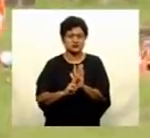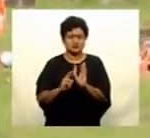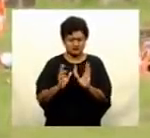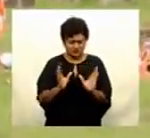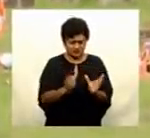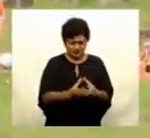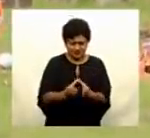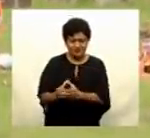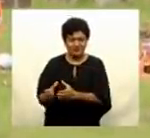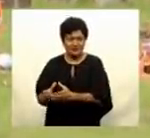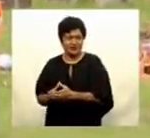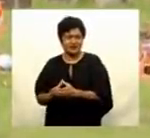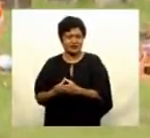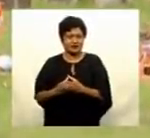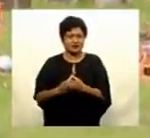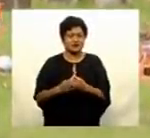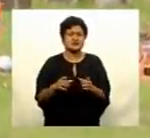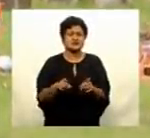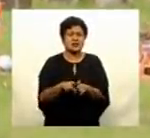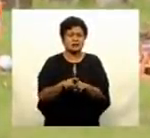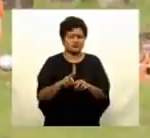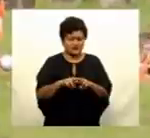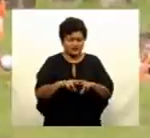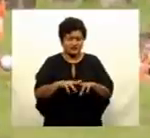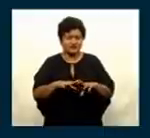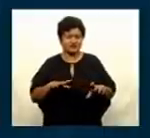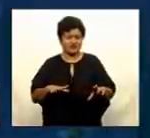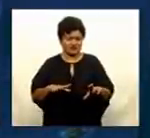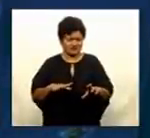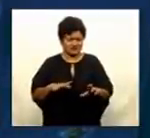gatherings, especially during funerals, are observed.